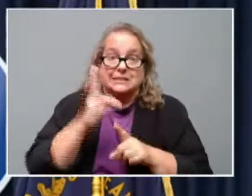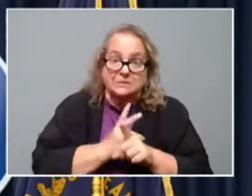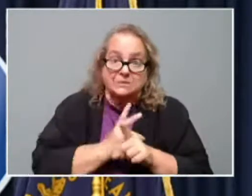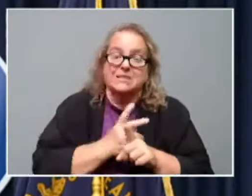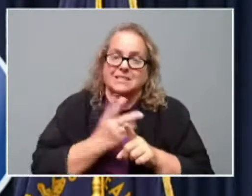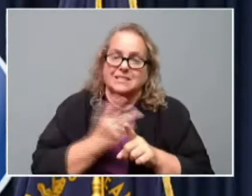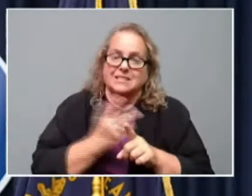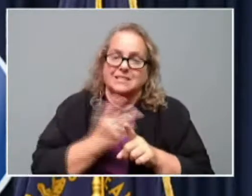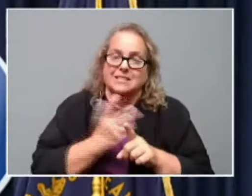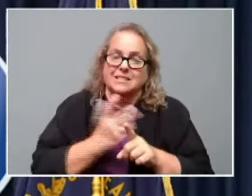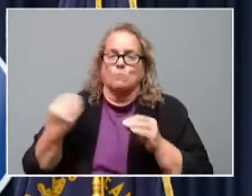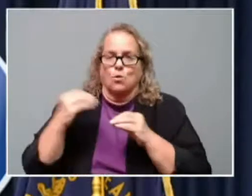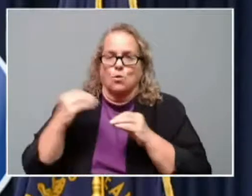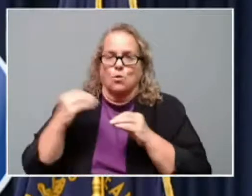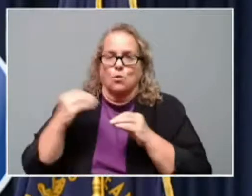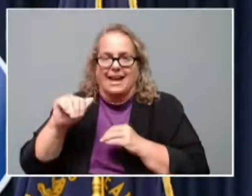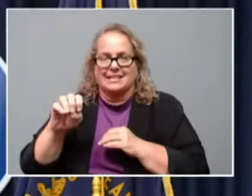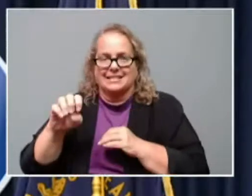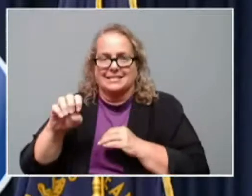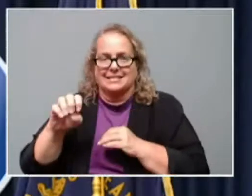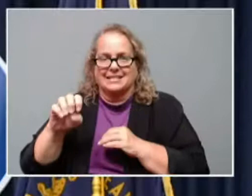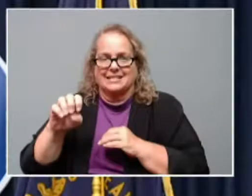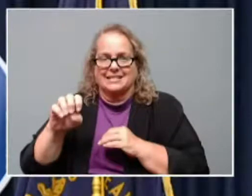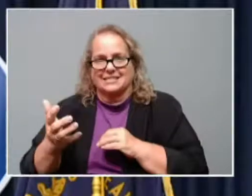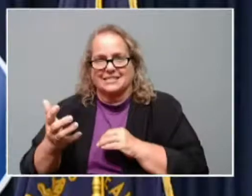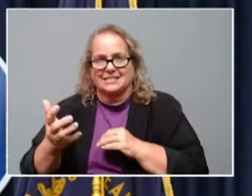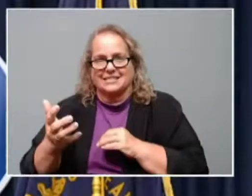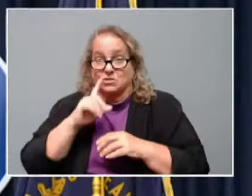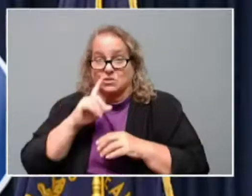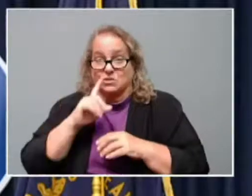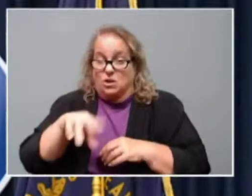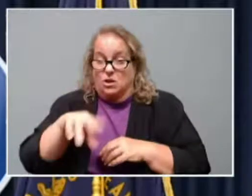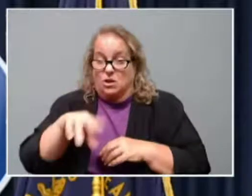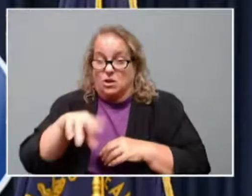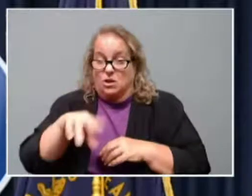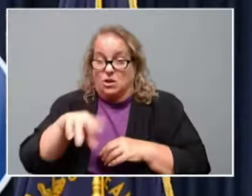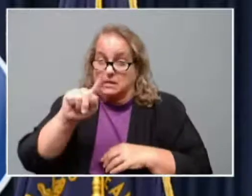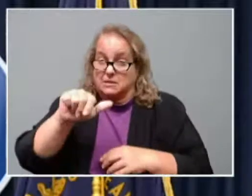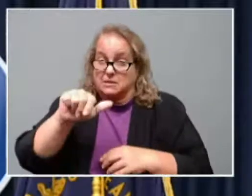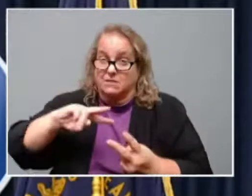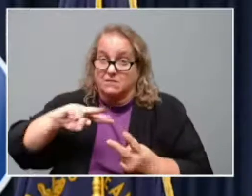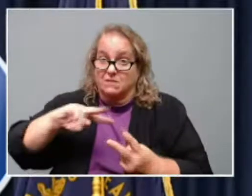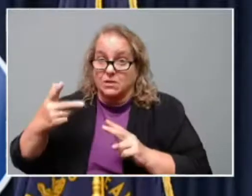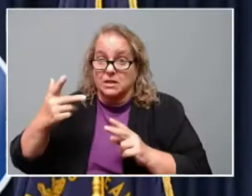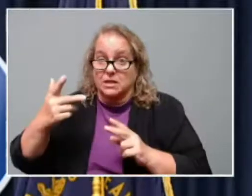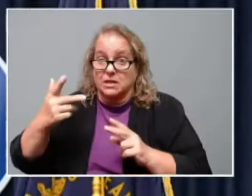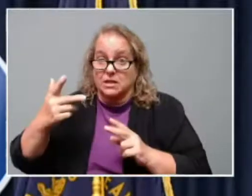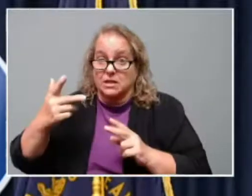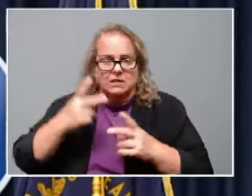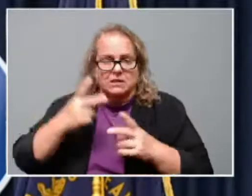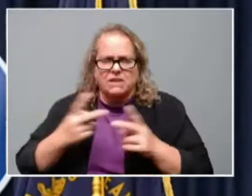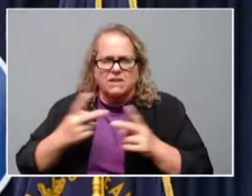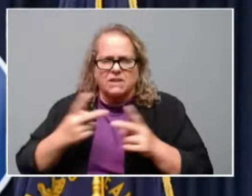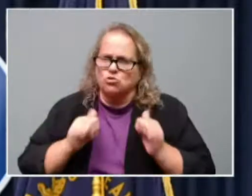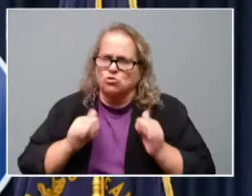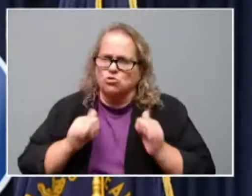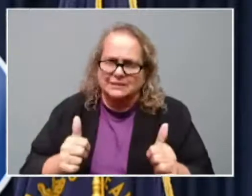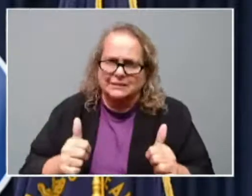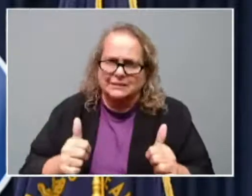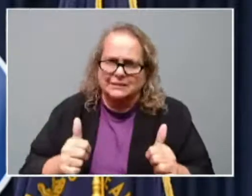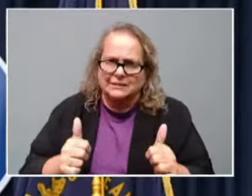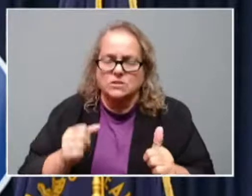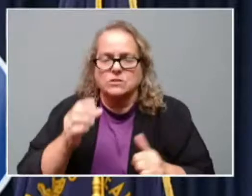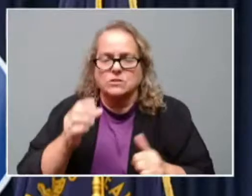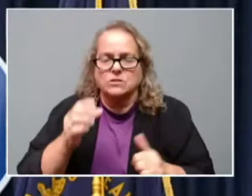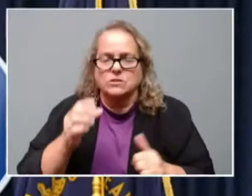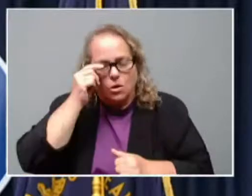It's the aggressiveness of the Delta variant and that immunity piece. I think that we'll see, again, when hospitals are able to